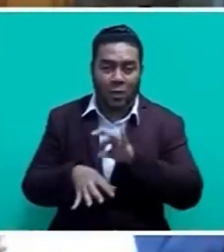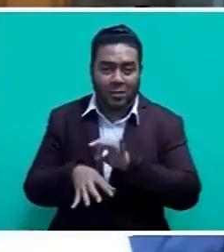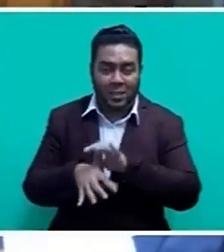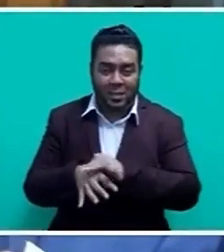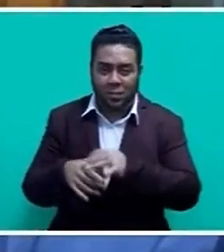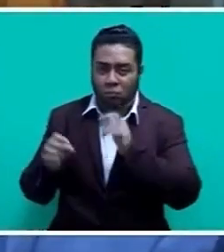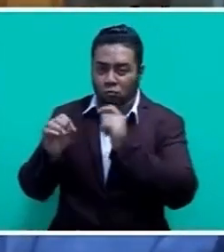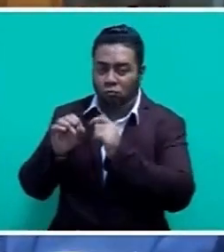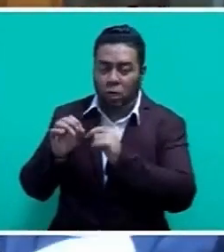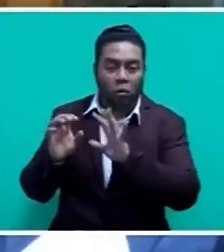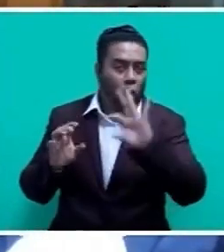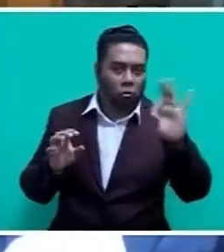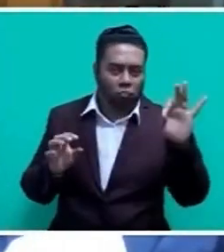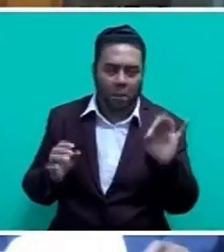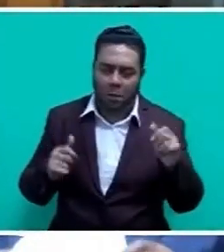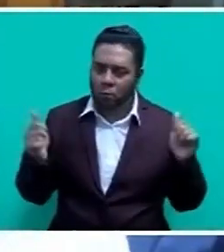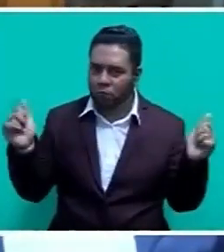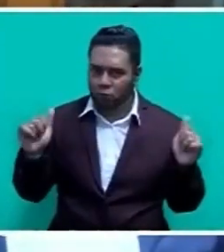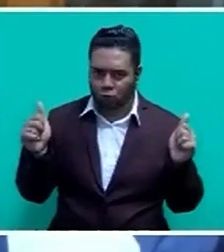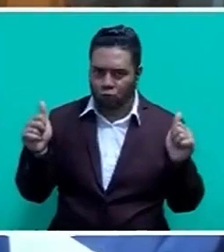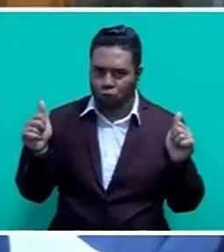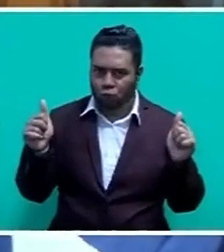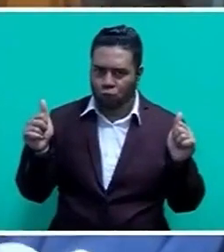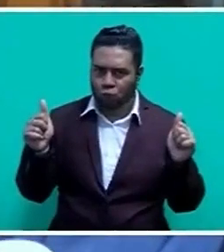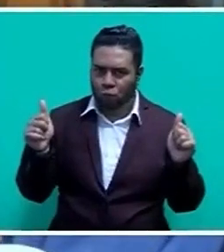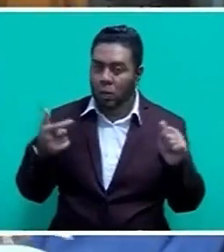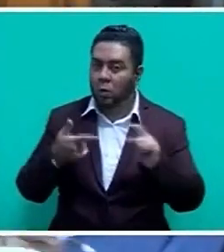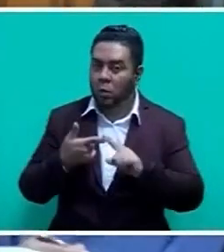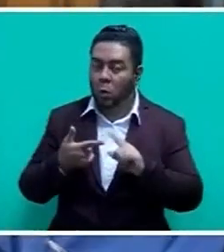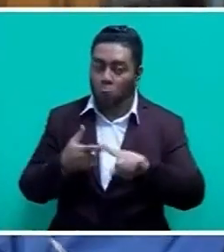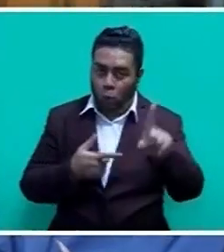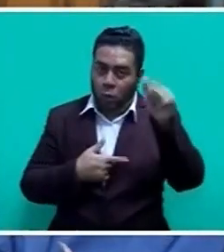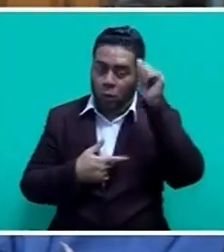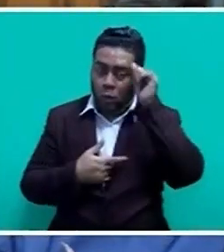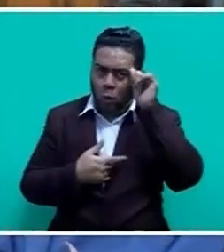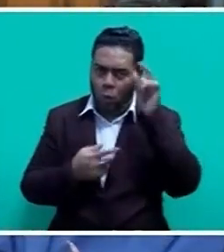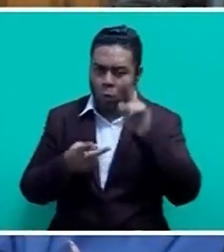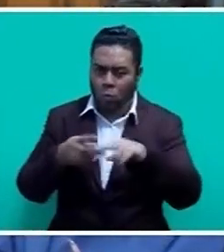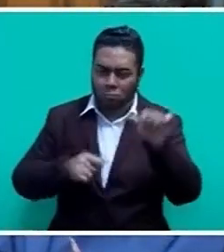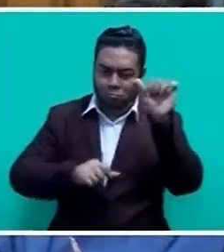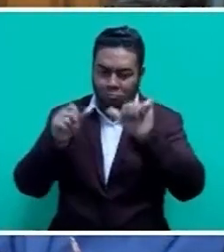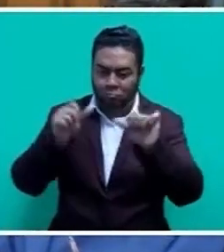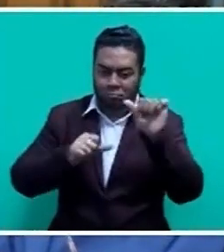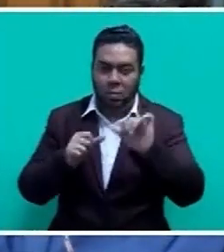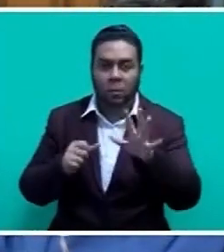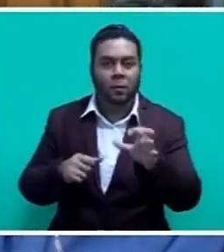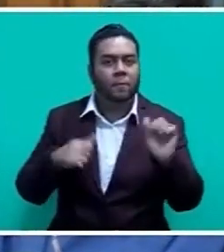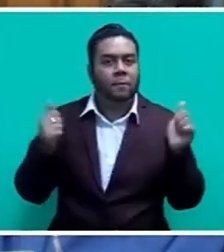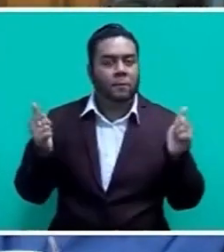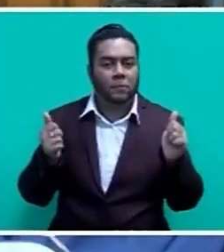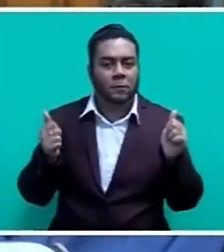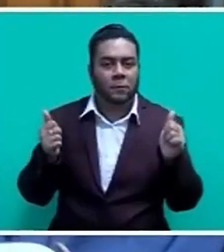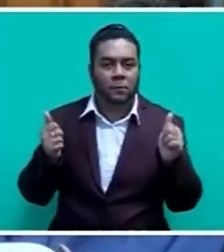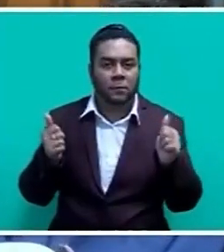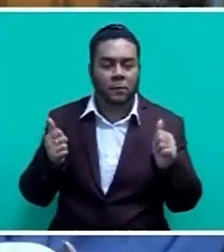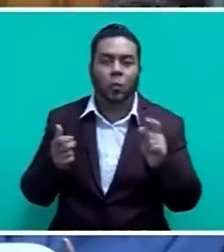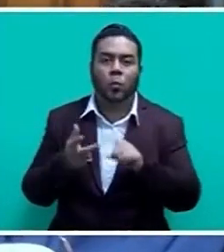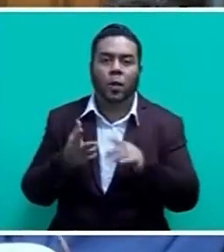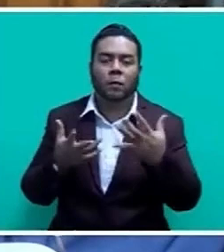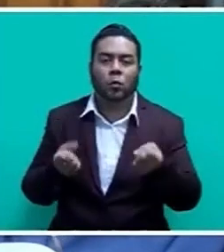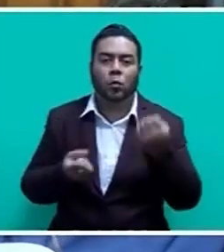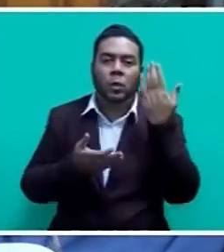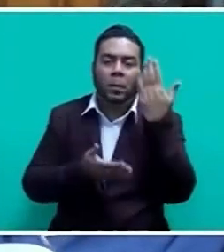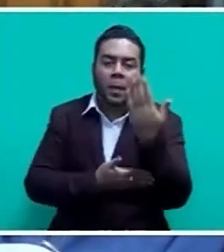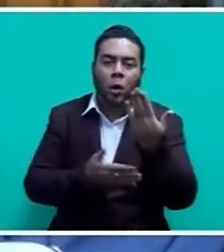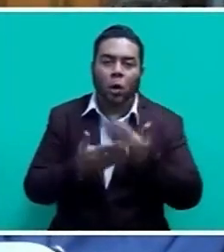refurbishment project, had not yet been completed. We knew by the time that scoping would be completed, we would have to rely on